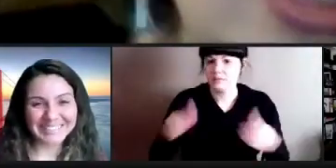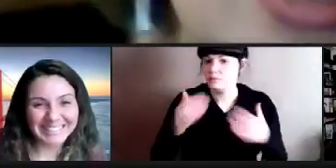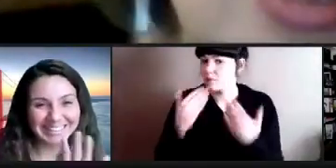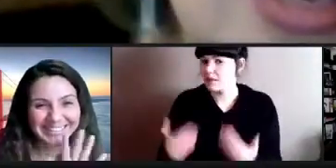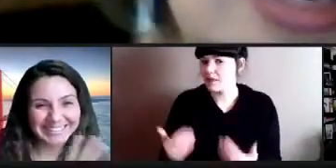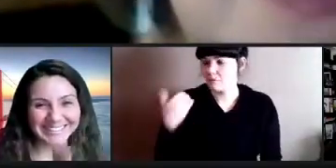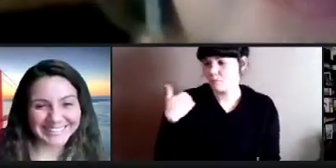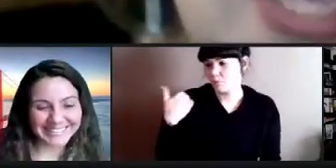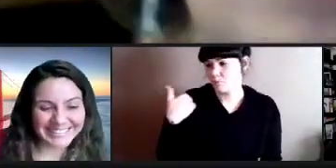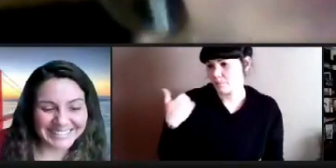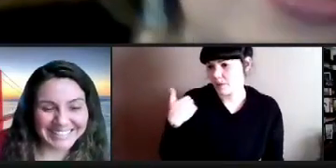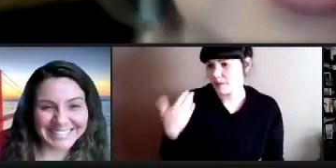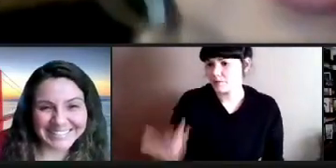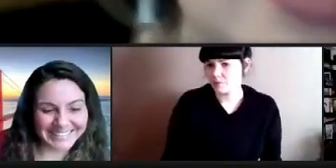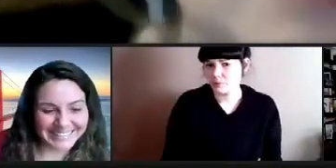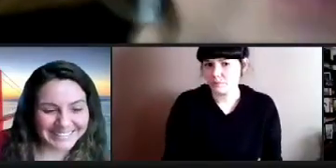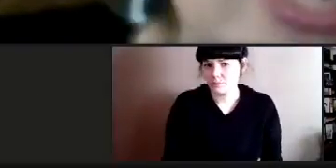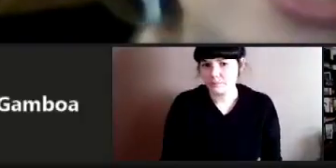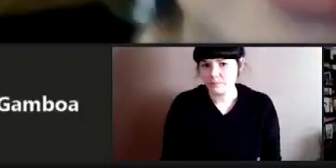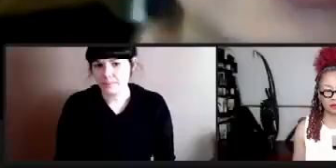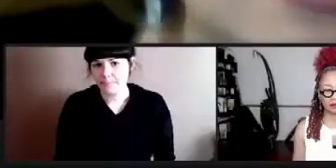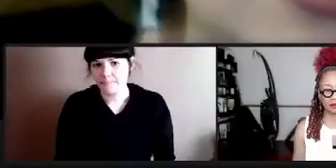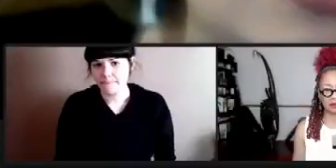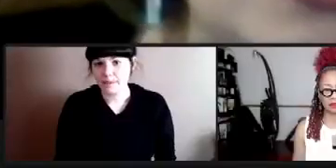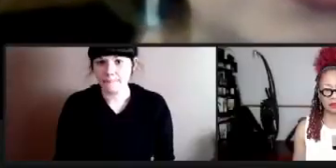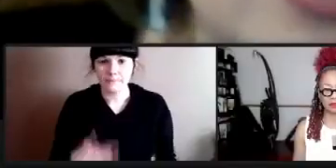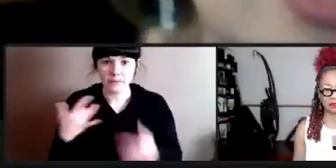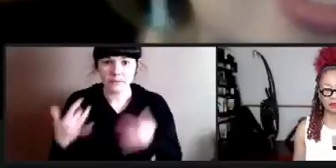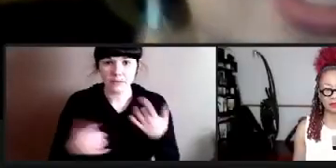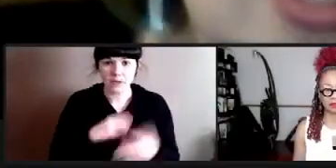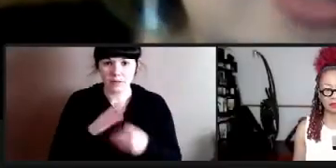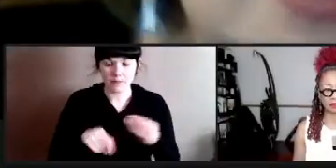that are gonna help us as parents